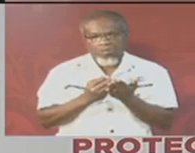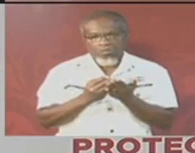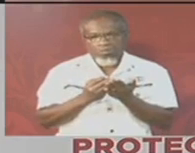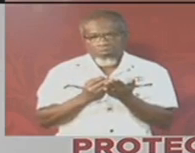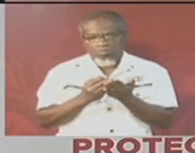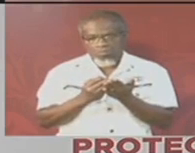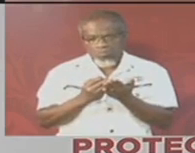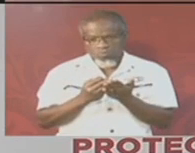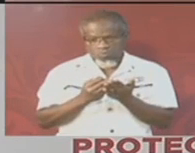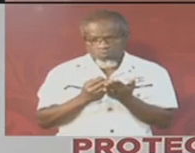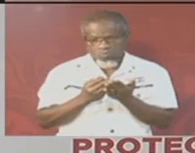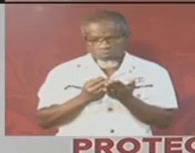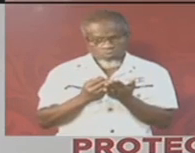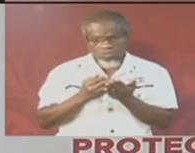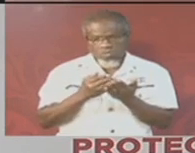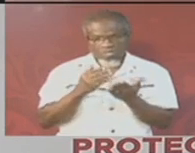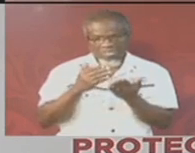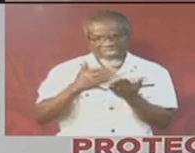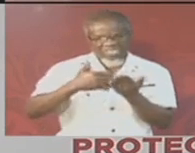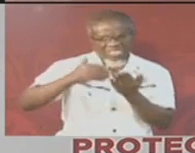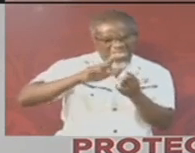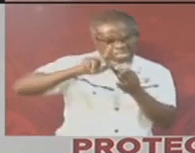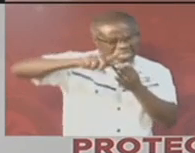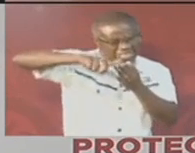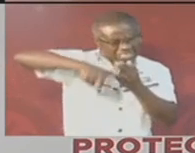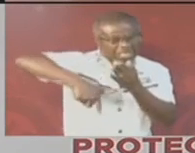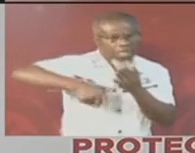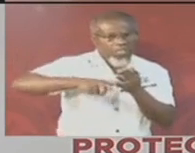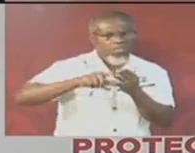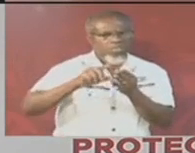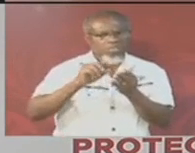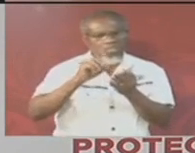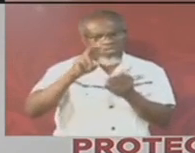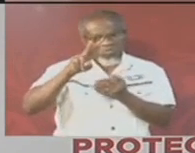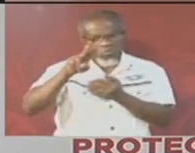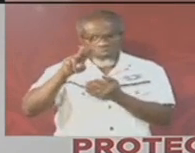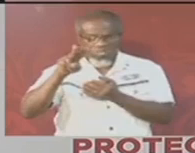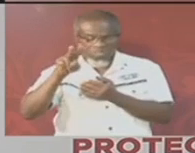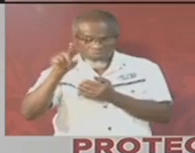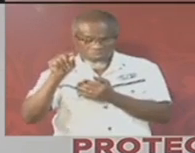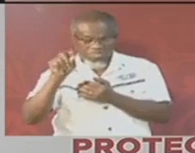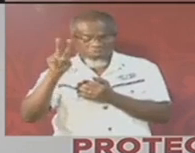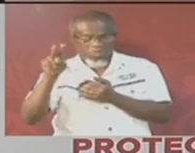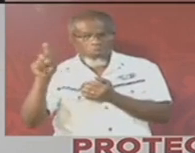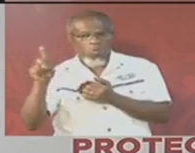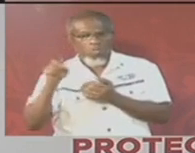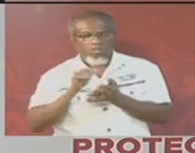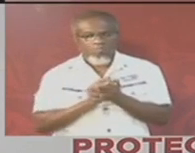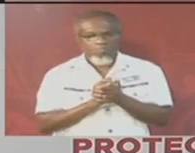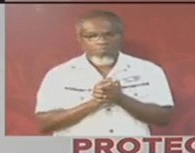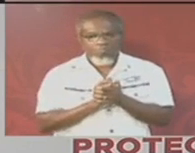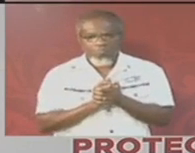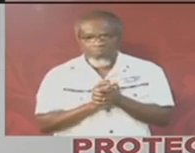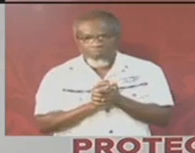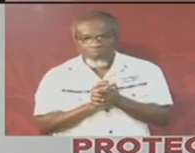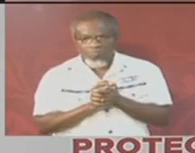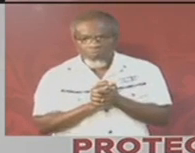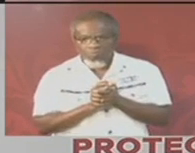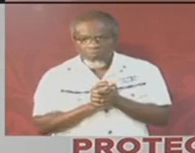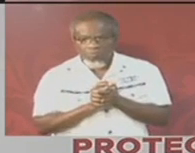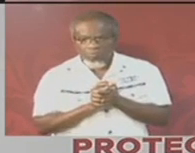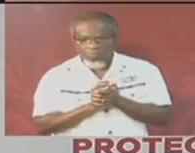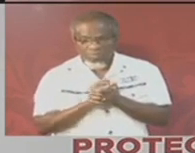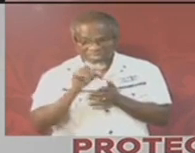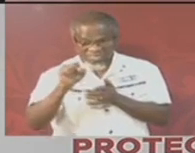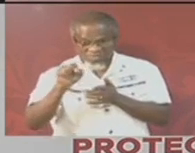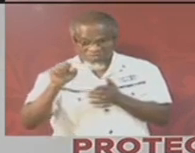Sanofi, we had a meeting on January 21st, 2021. Their clinical trials are still